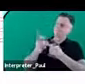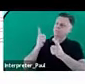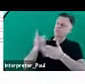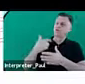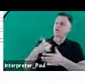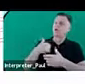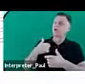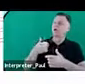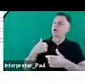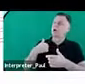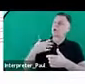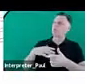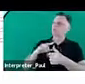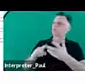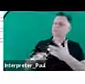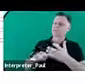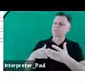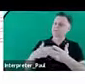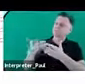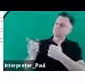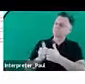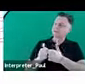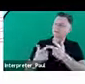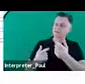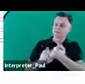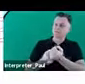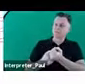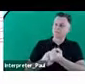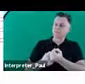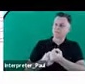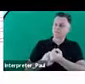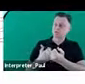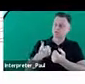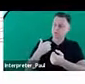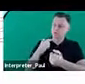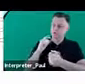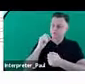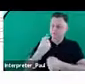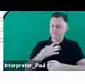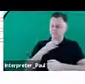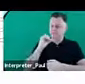what you need at each stage, but also to identify any other support that you might not have identified personally.